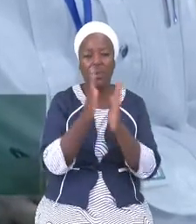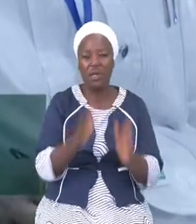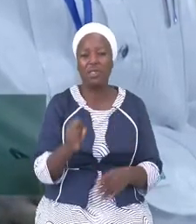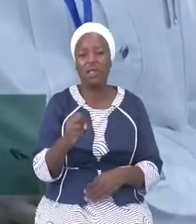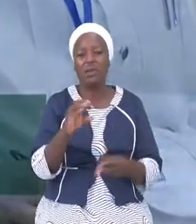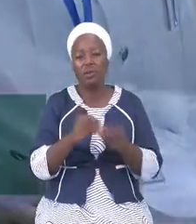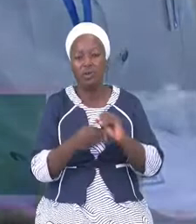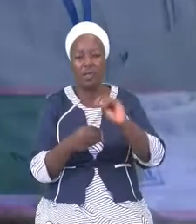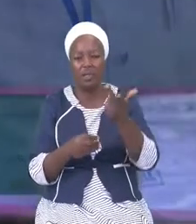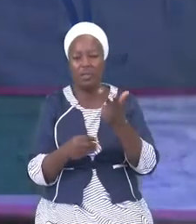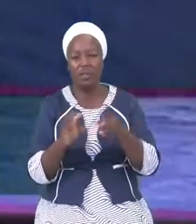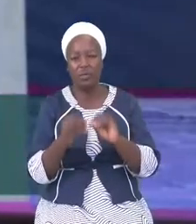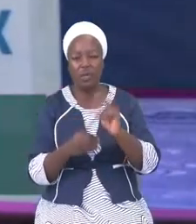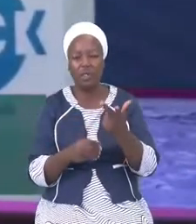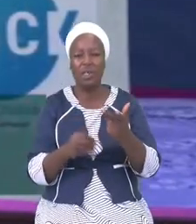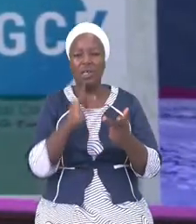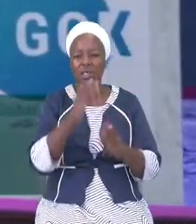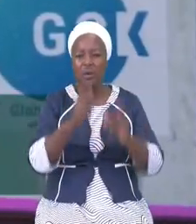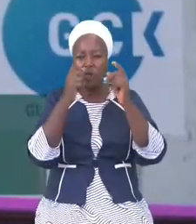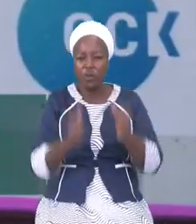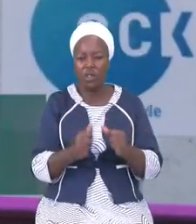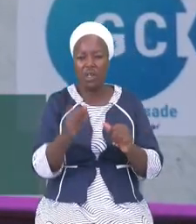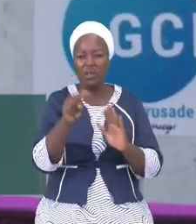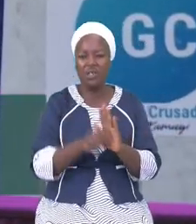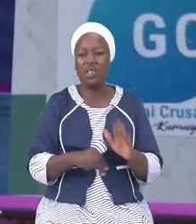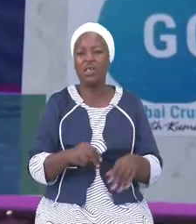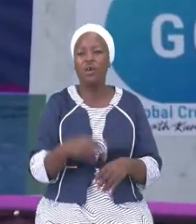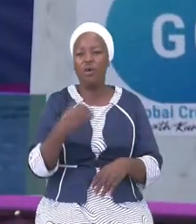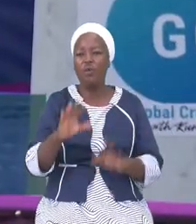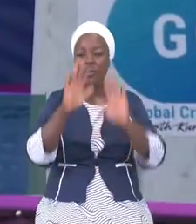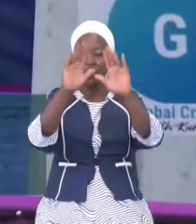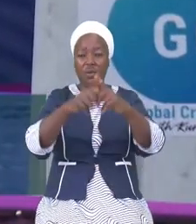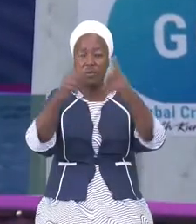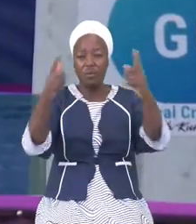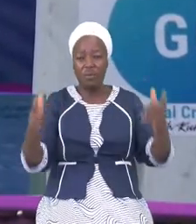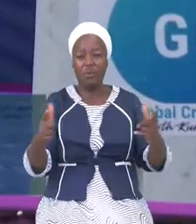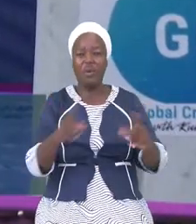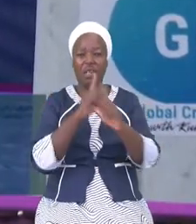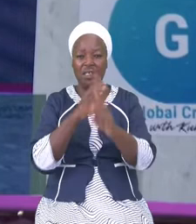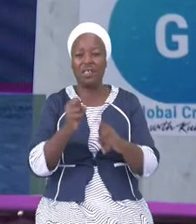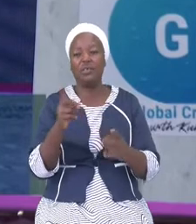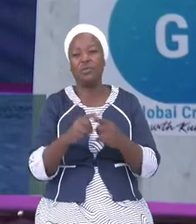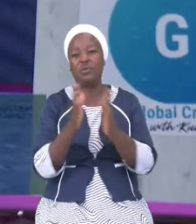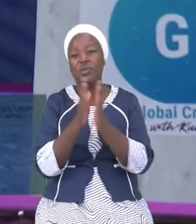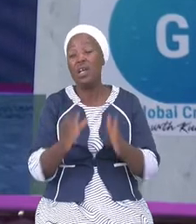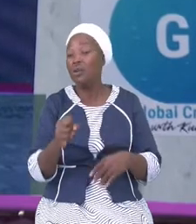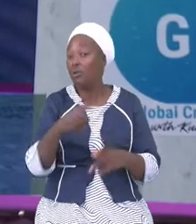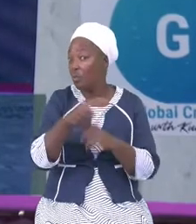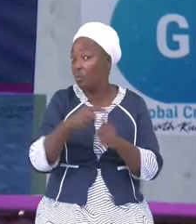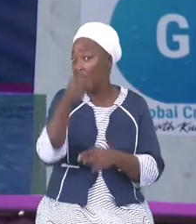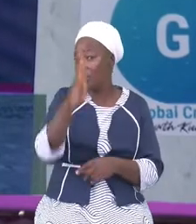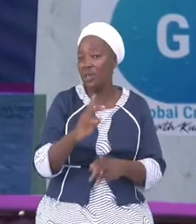number three, the spontaneousness of marvelous answers to prayer. When God